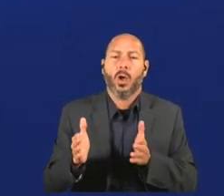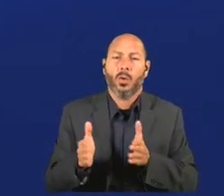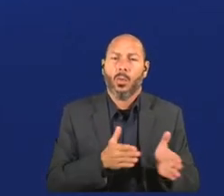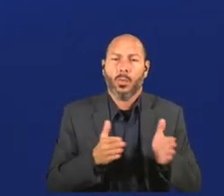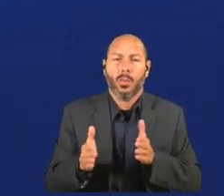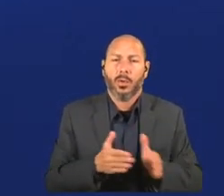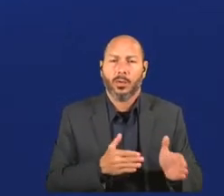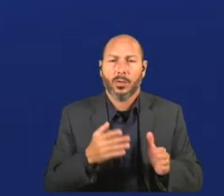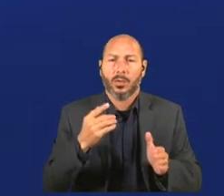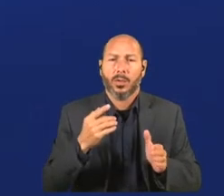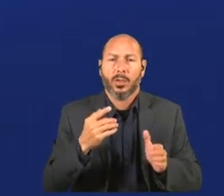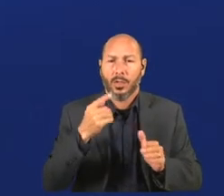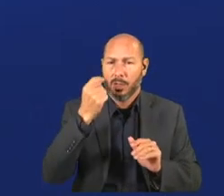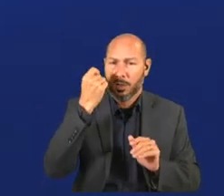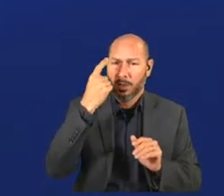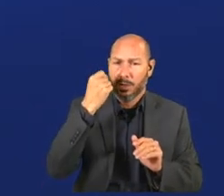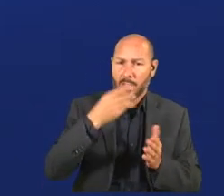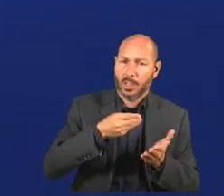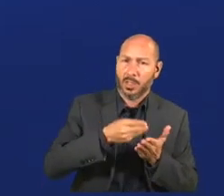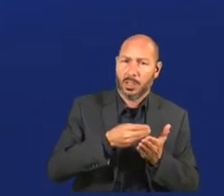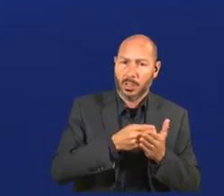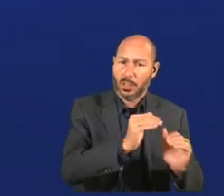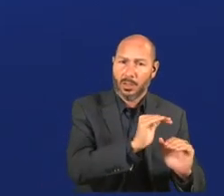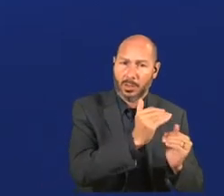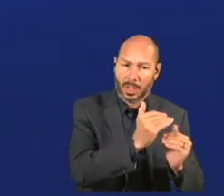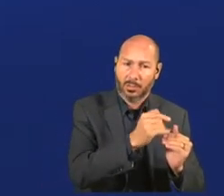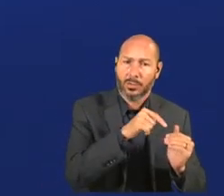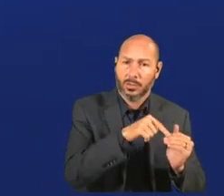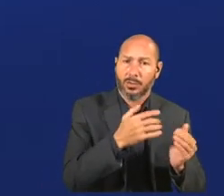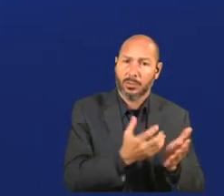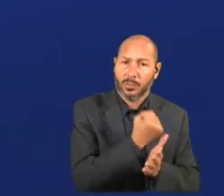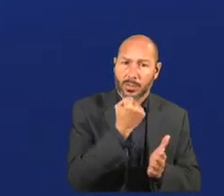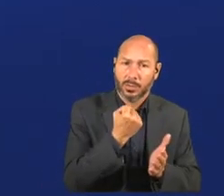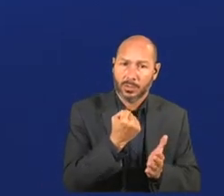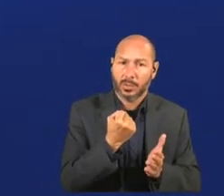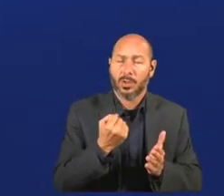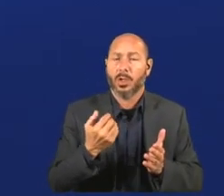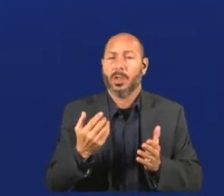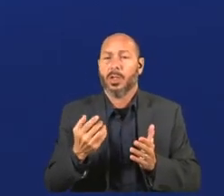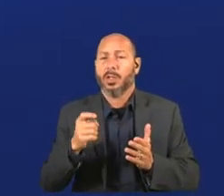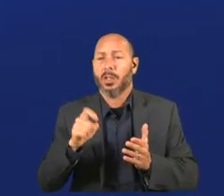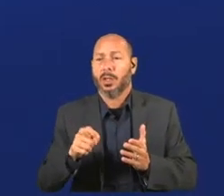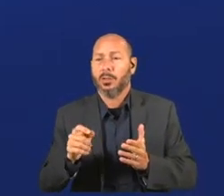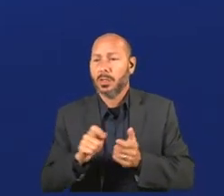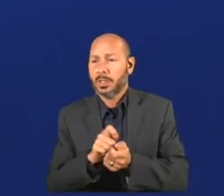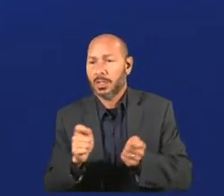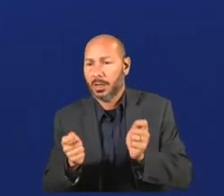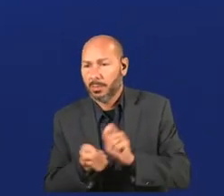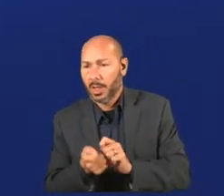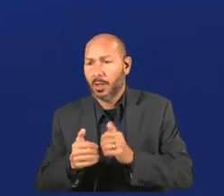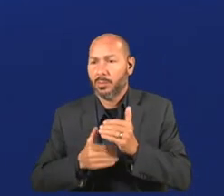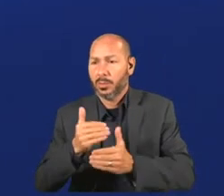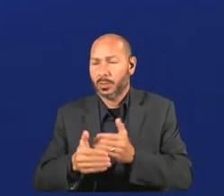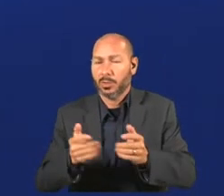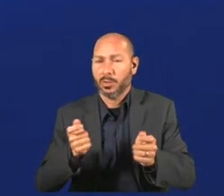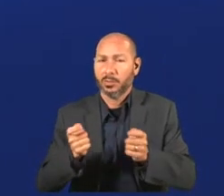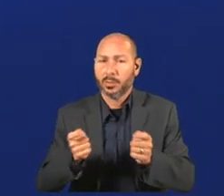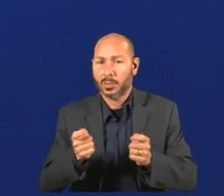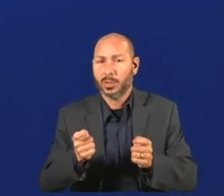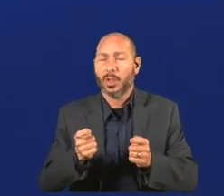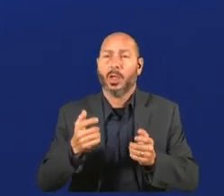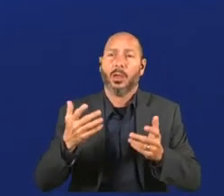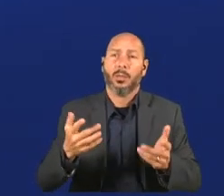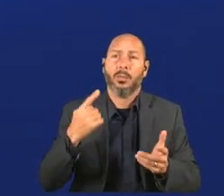because, again, the funds are limited, so we got to make the most of those. Re-engineering administrative process so that a provider doesn't have to wait 6 months to get